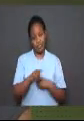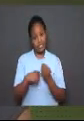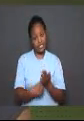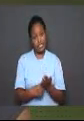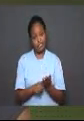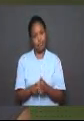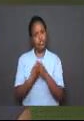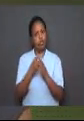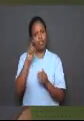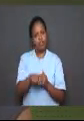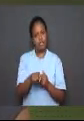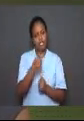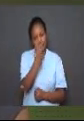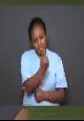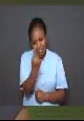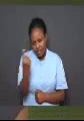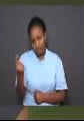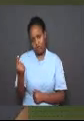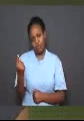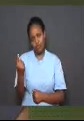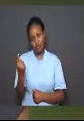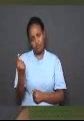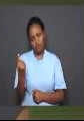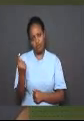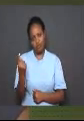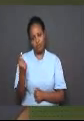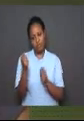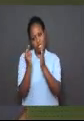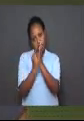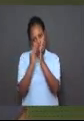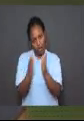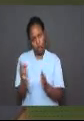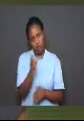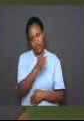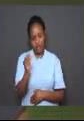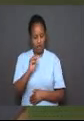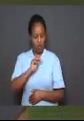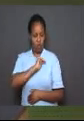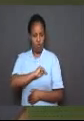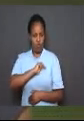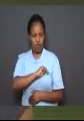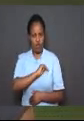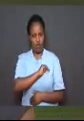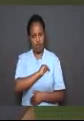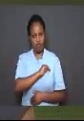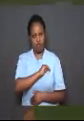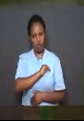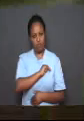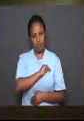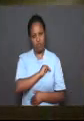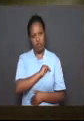But it begins with individuals performing illegal and immoral